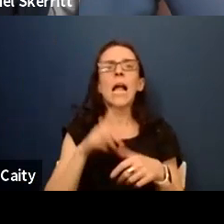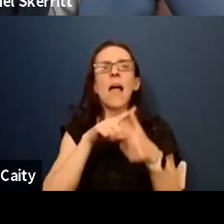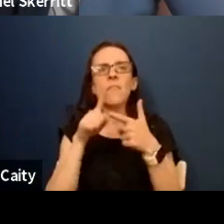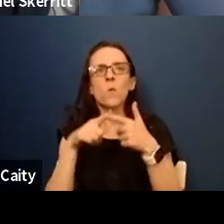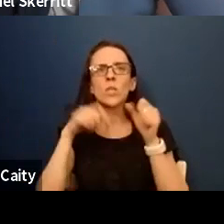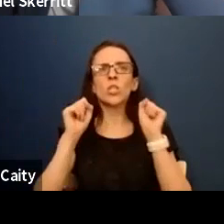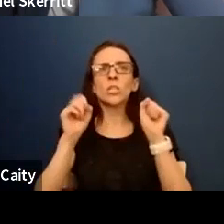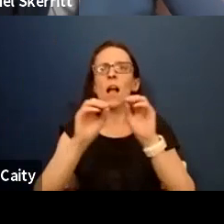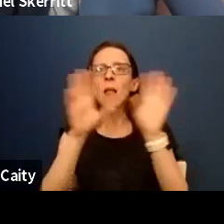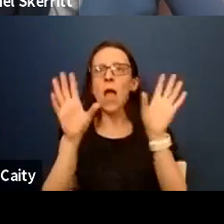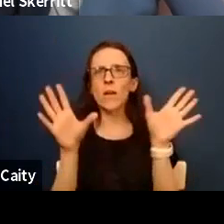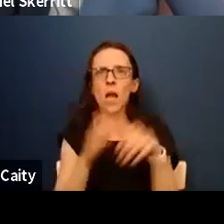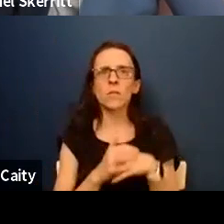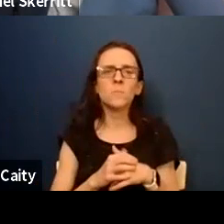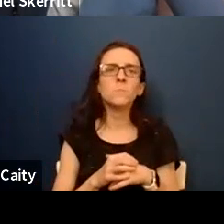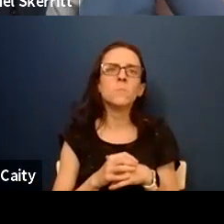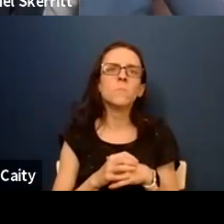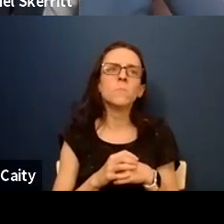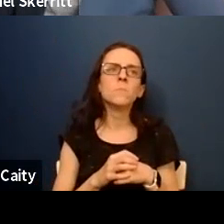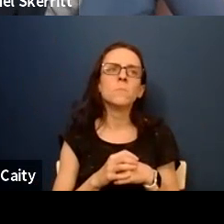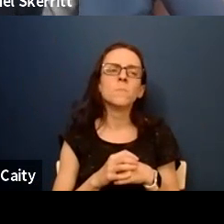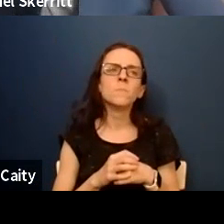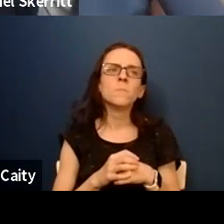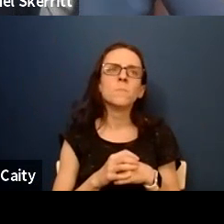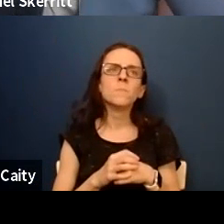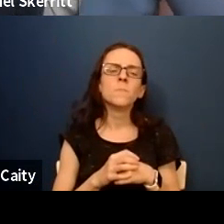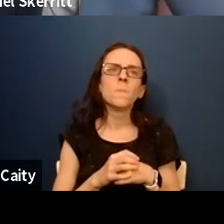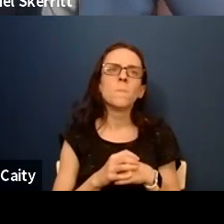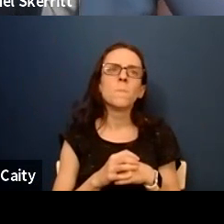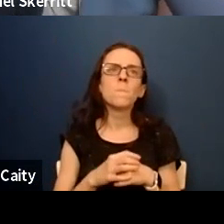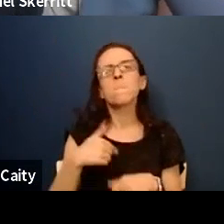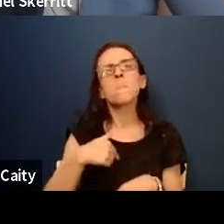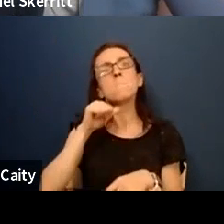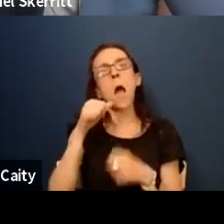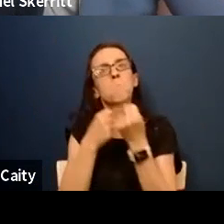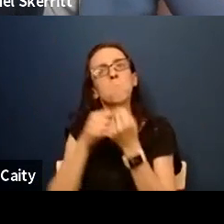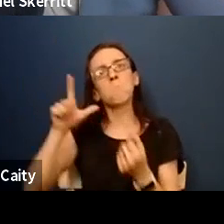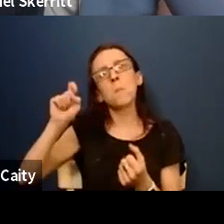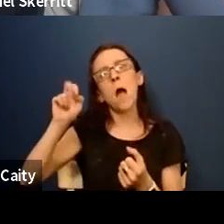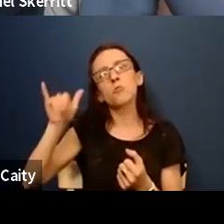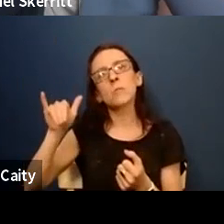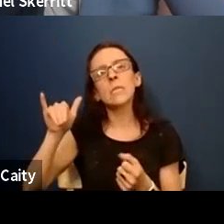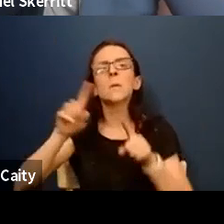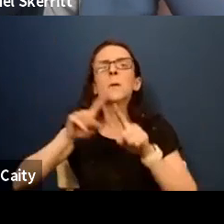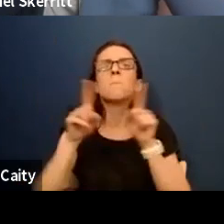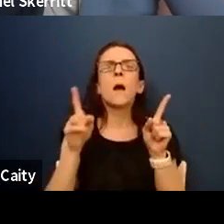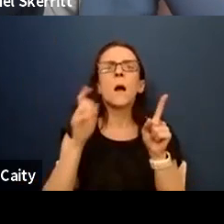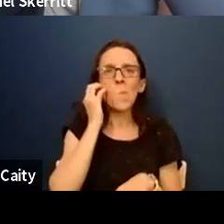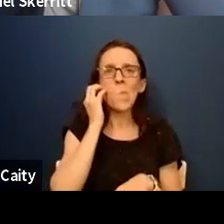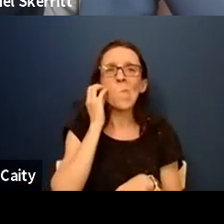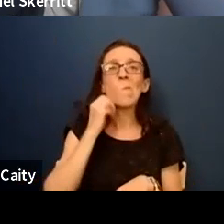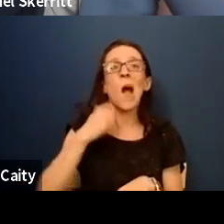is an option or not. And as much as I am not really in favor of the lottery, I thought that Ms.